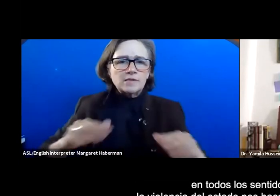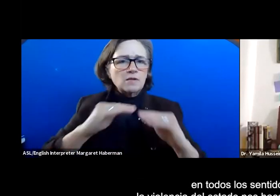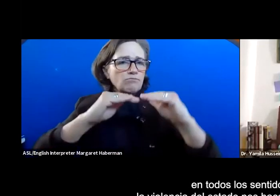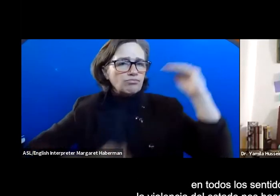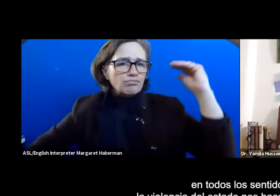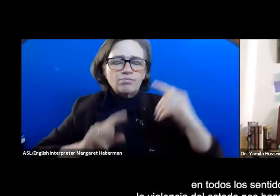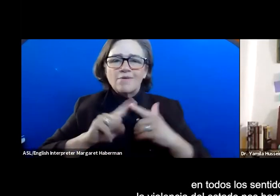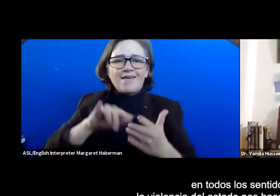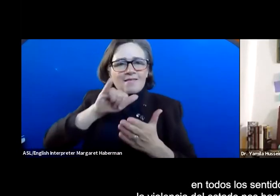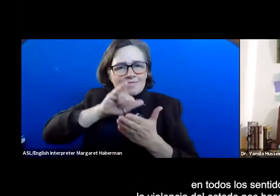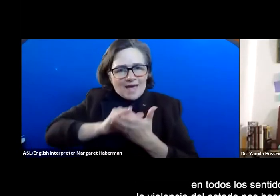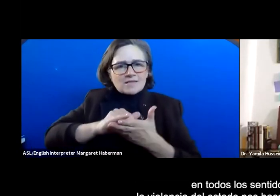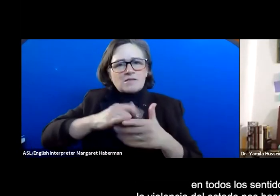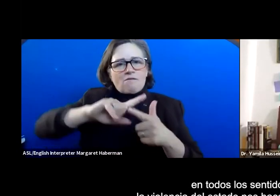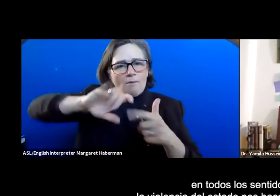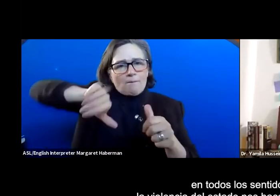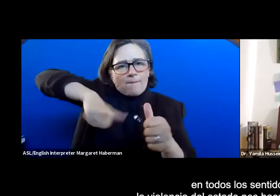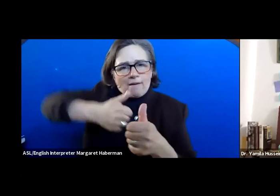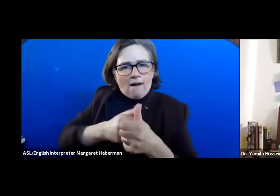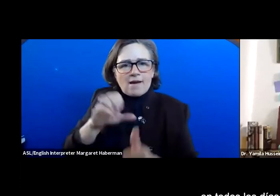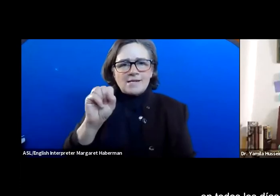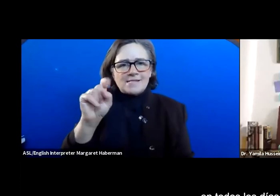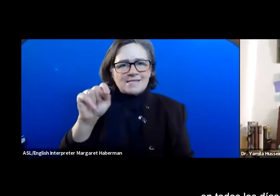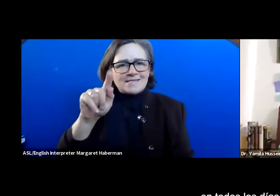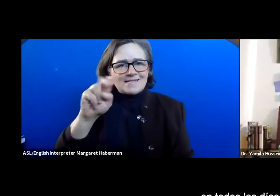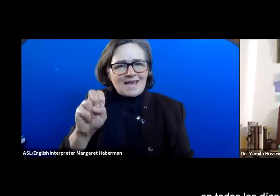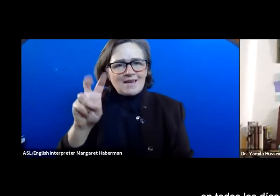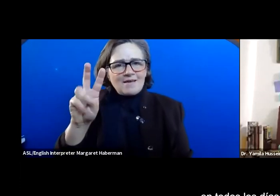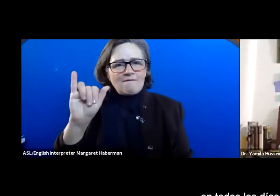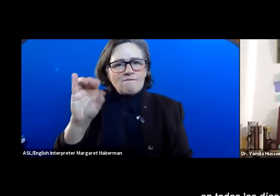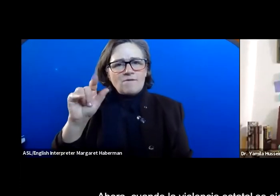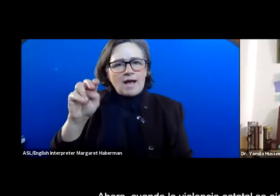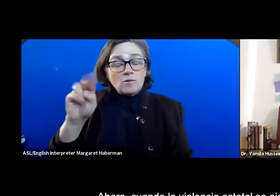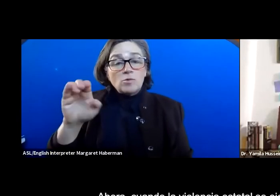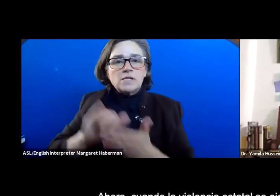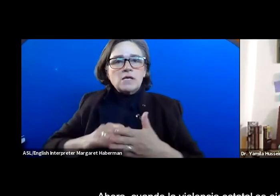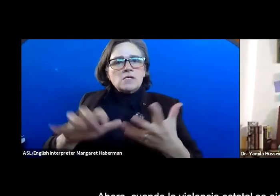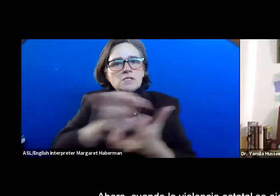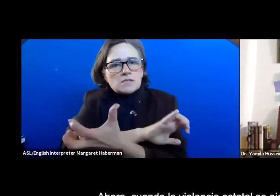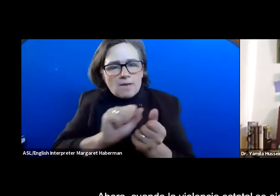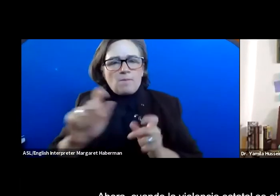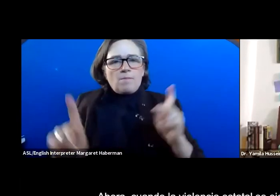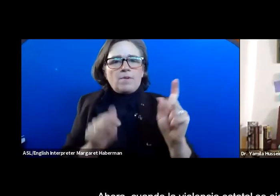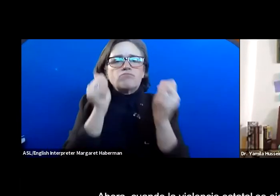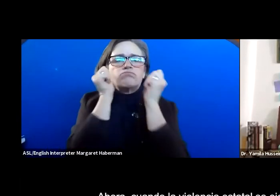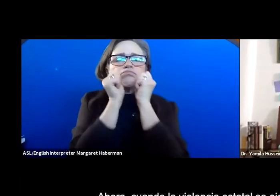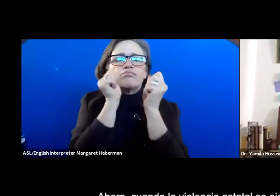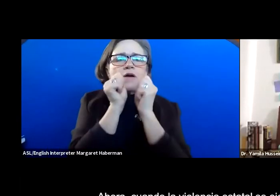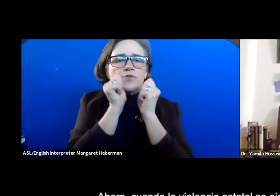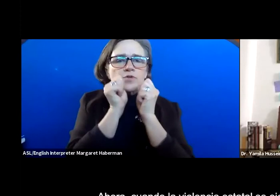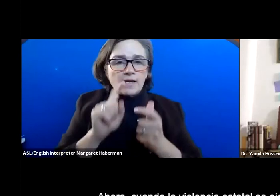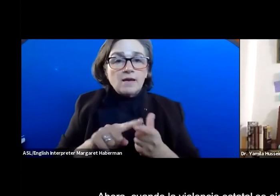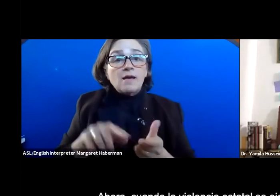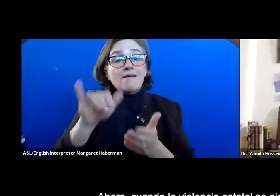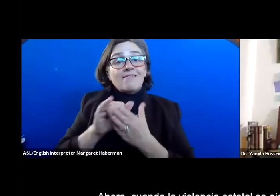violence, it hurts us a lot in every single day. Now, when state violence is enacted